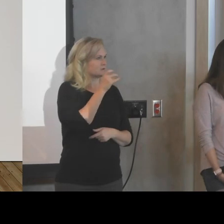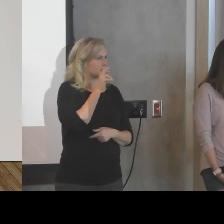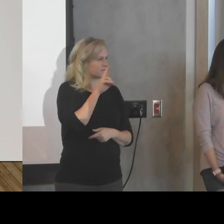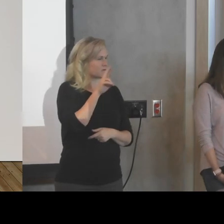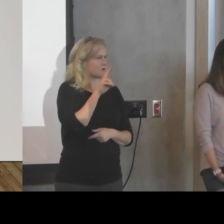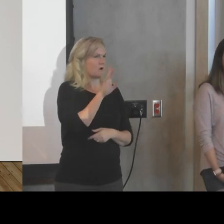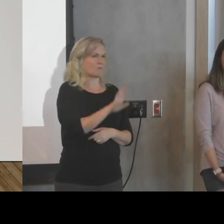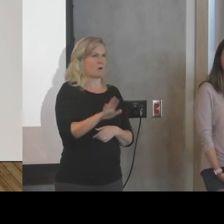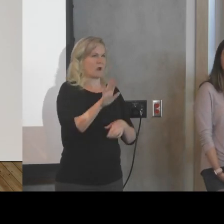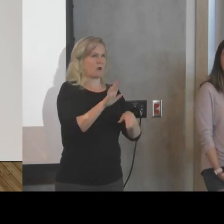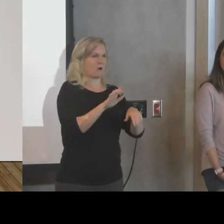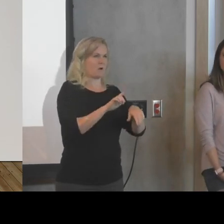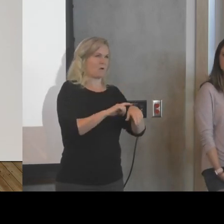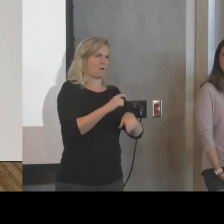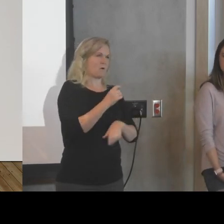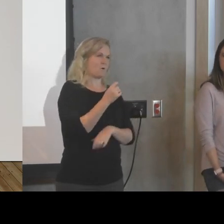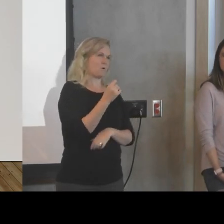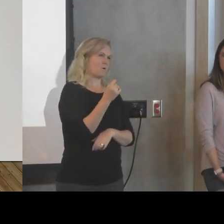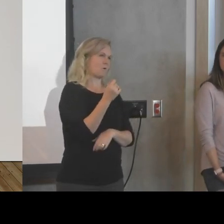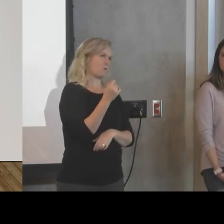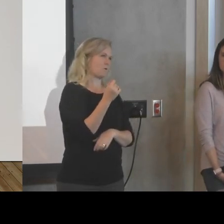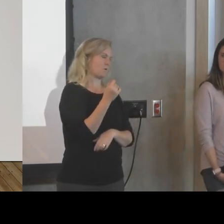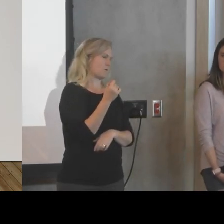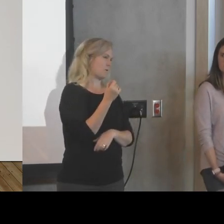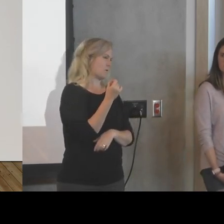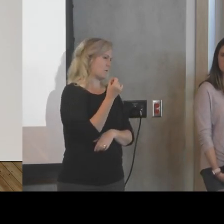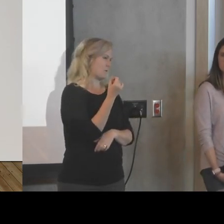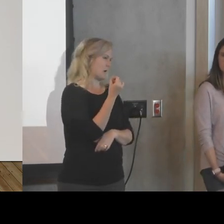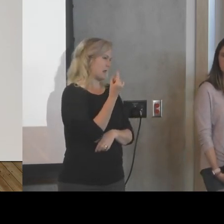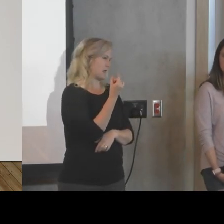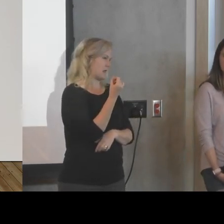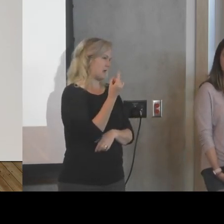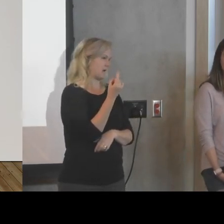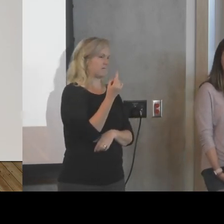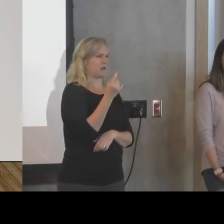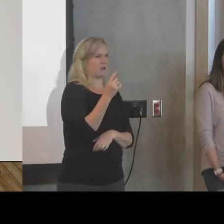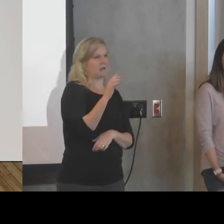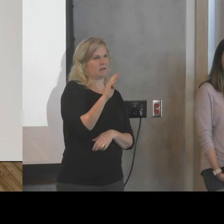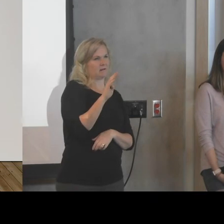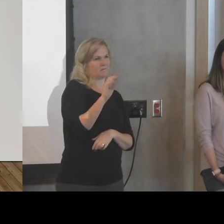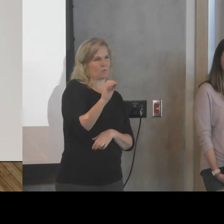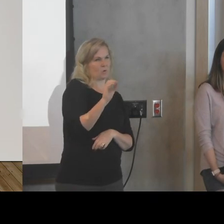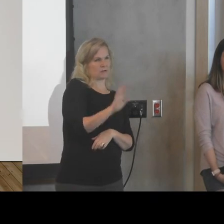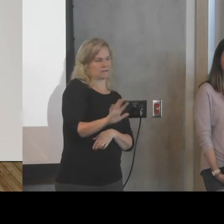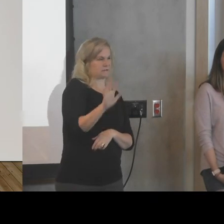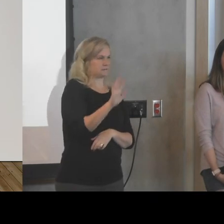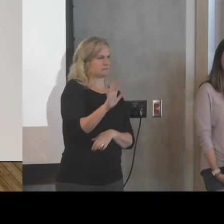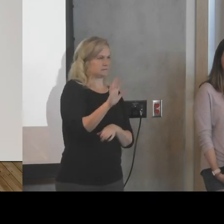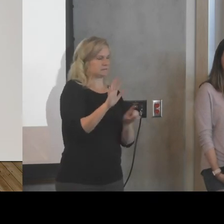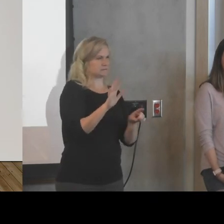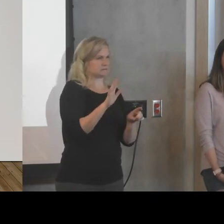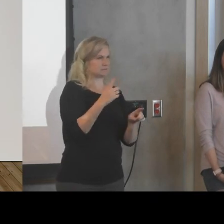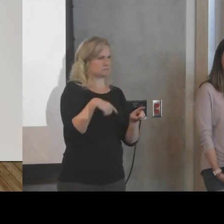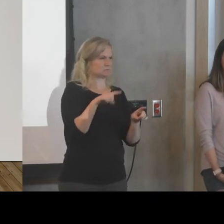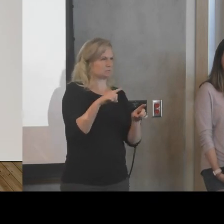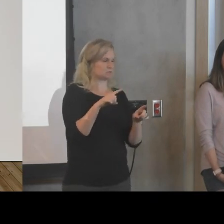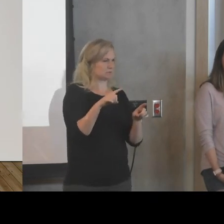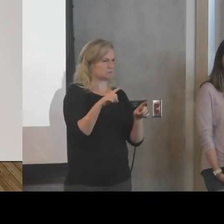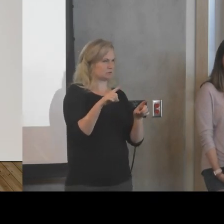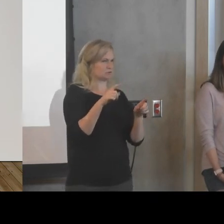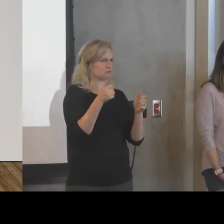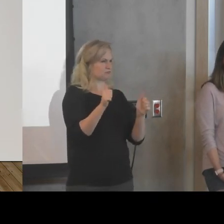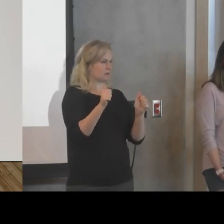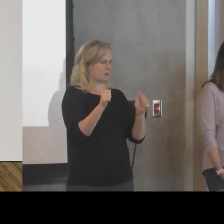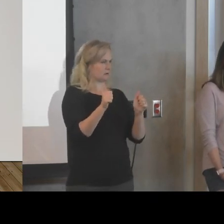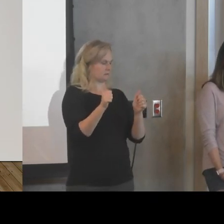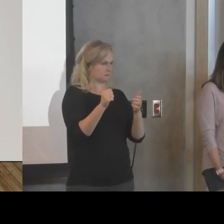to 22, we're going to try a Kahoot game, and then lunch should be at about 11:45. So we're going to try to